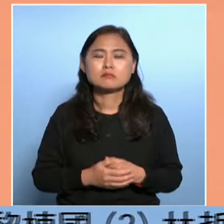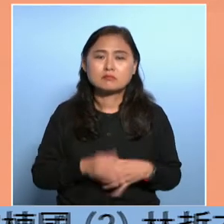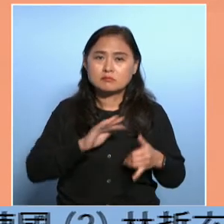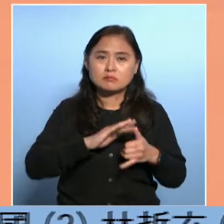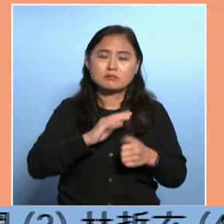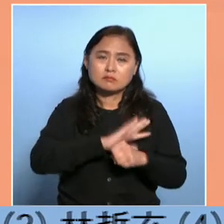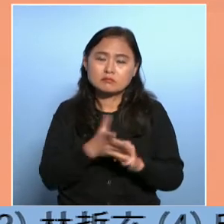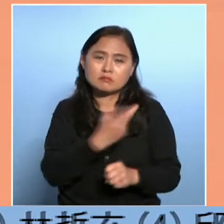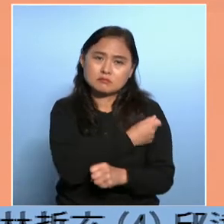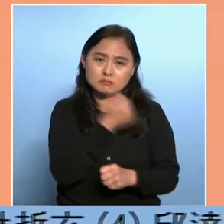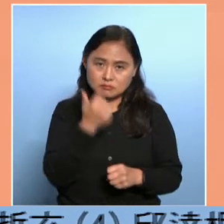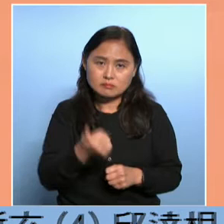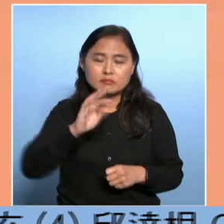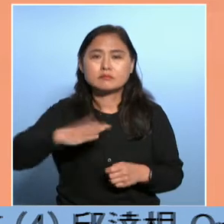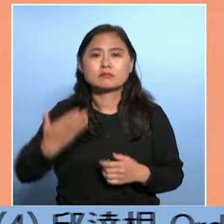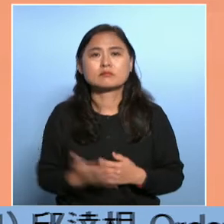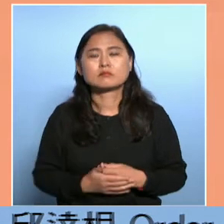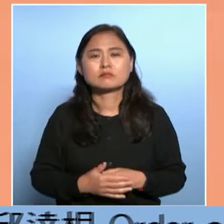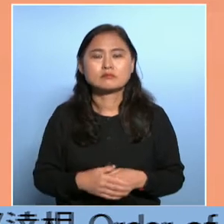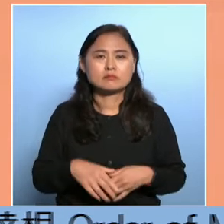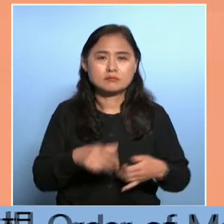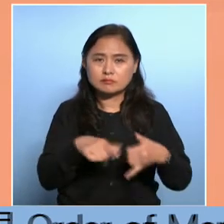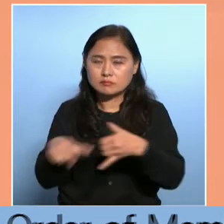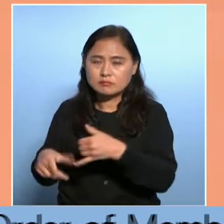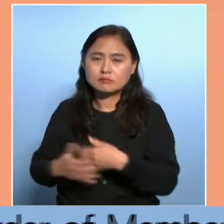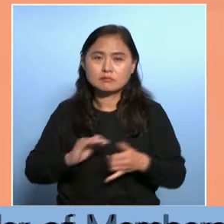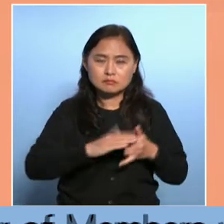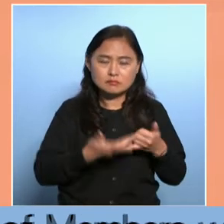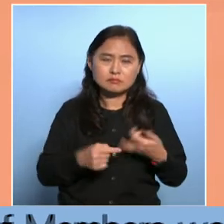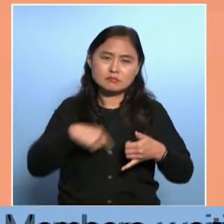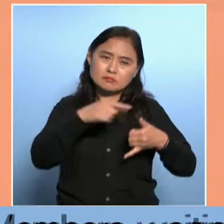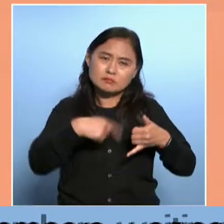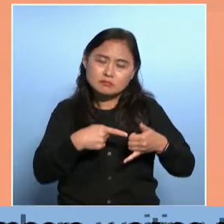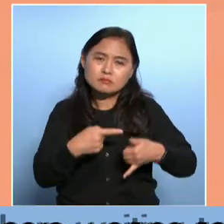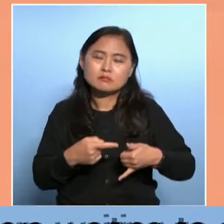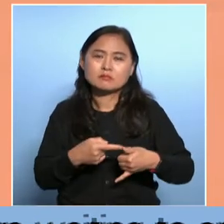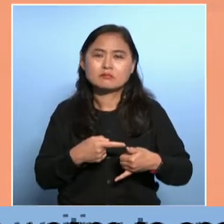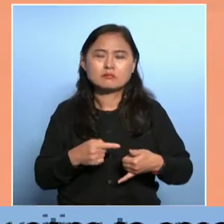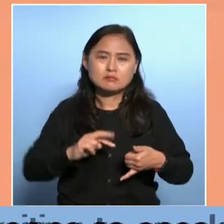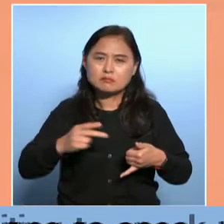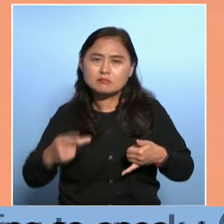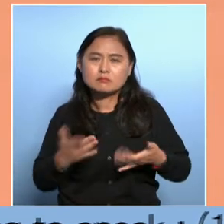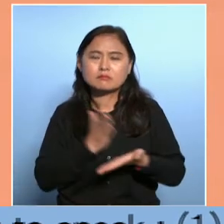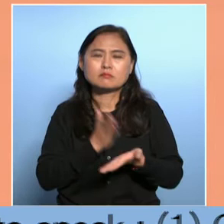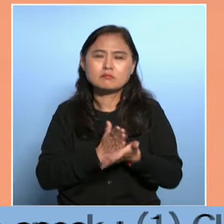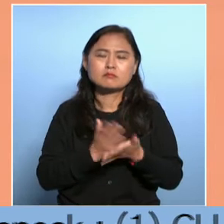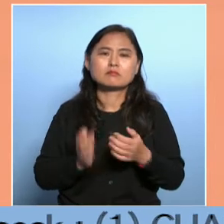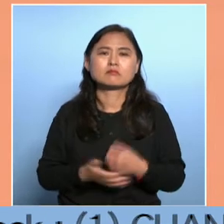rights to decide whether they should be vaccinated or not. Vaccination is good in itself, but